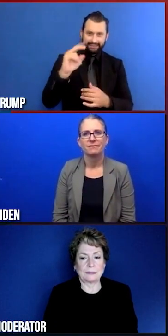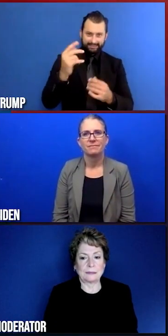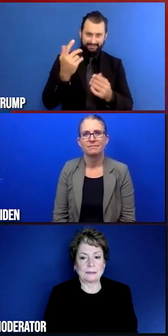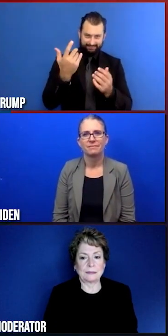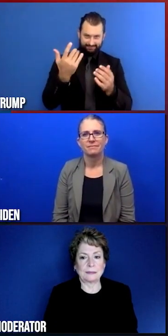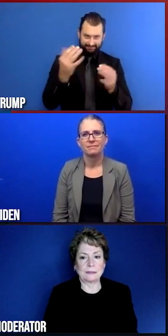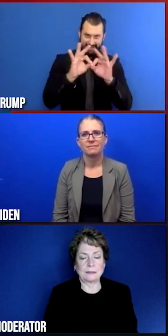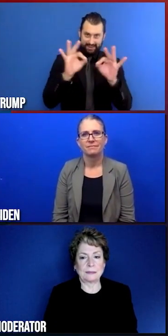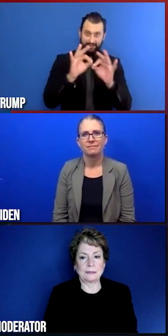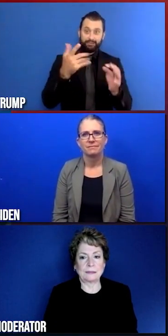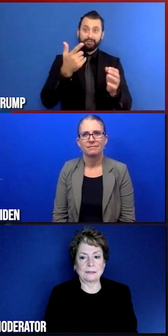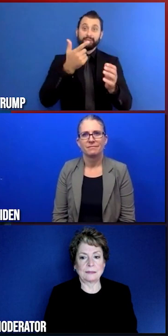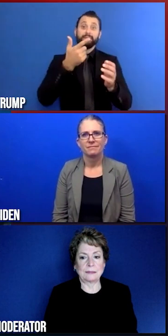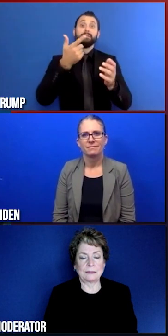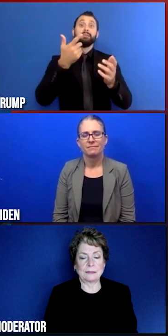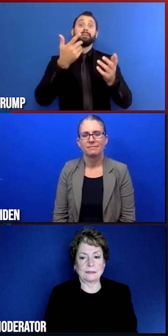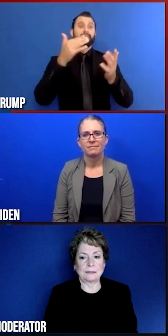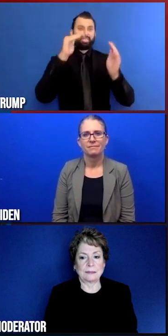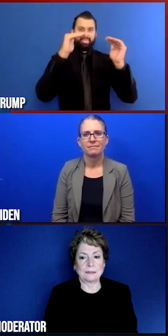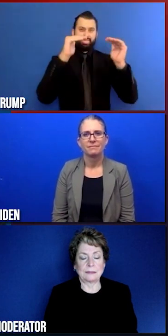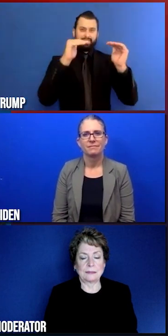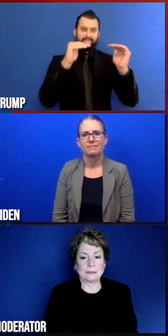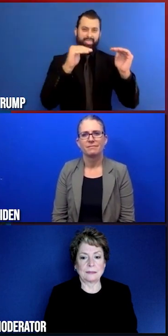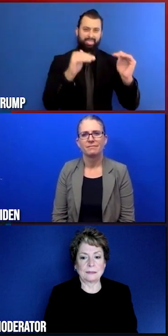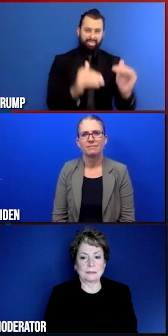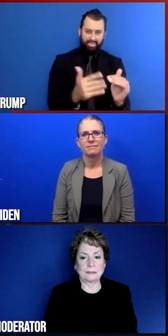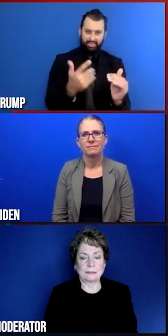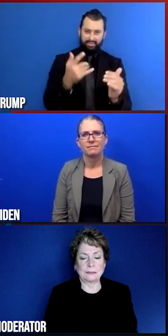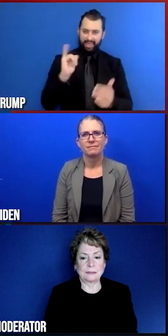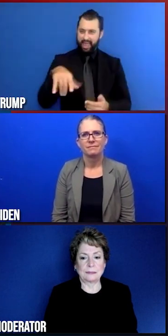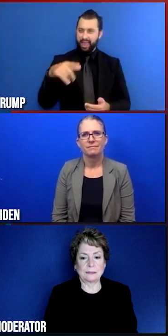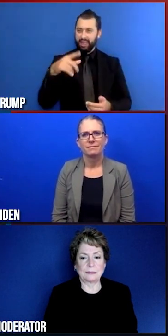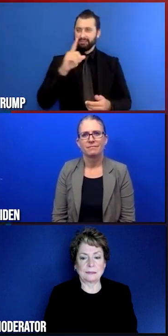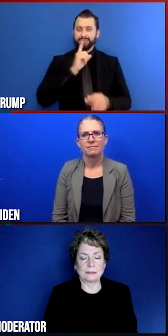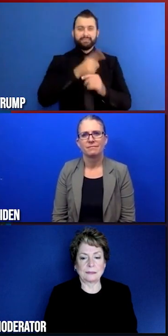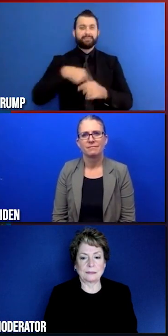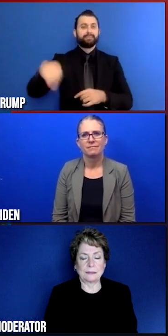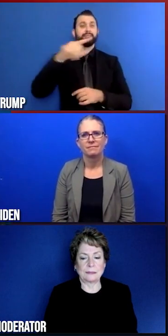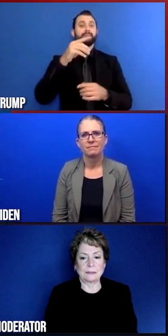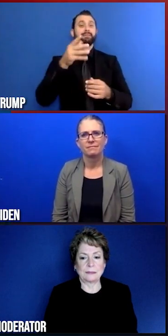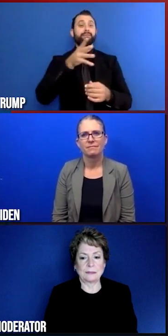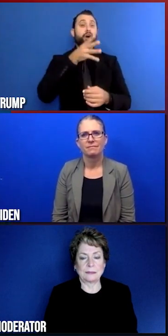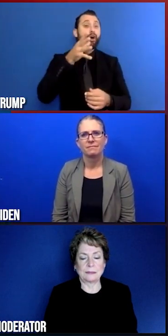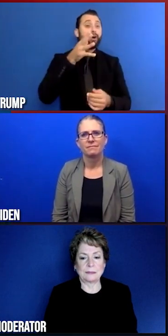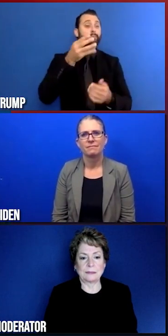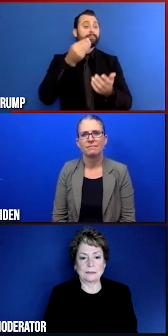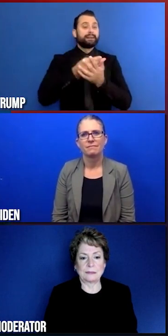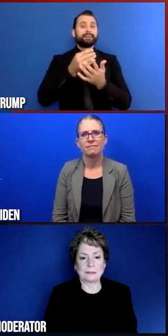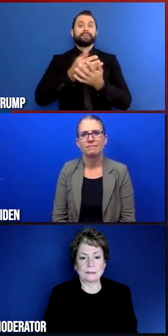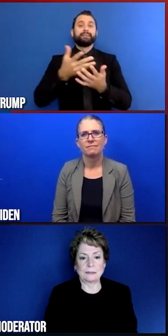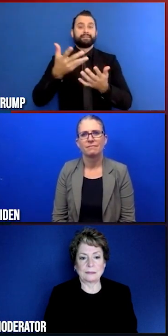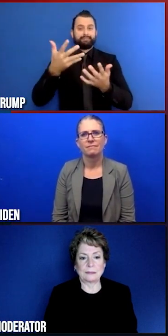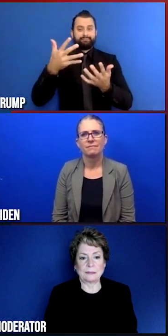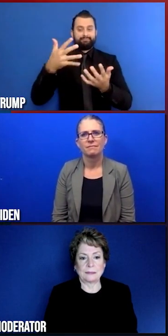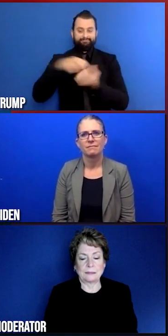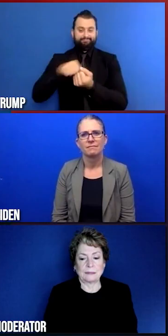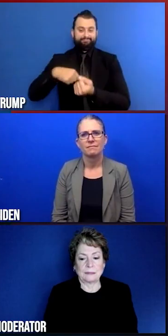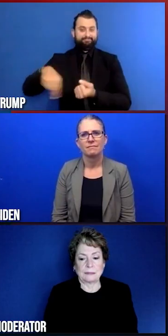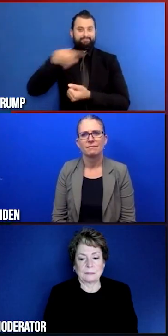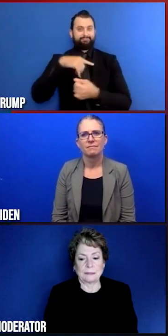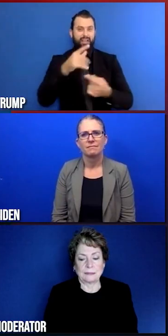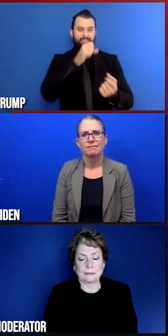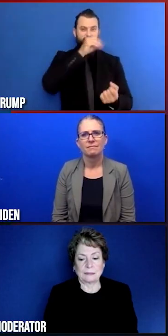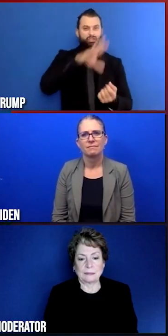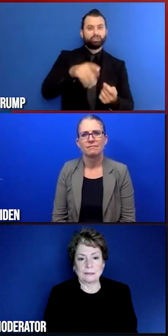great farmers, because they were targeted. You never charged them anything. Also, I charged them 25% on dumped